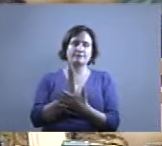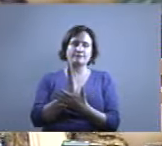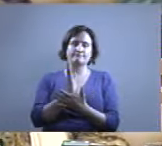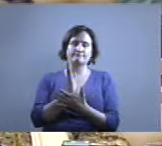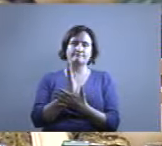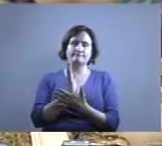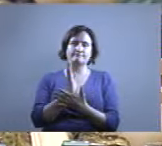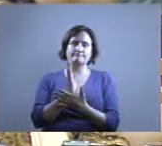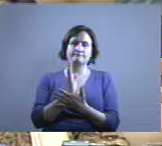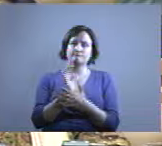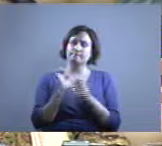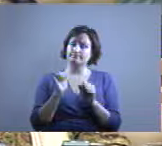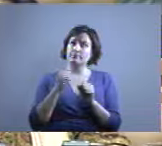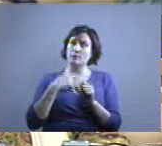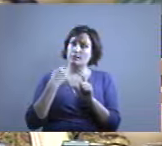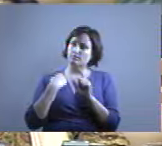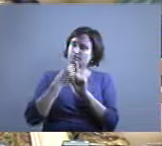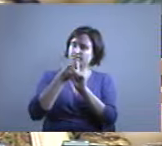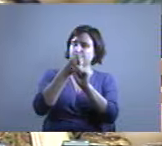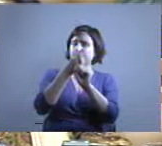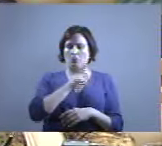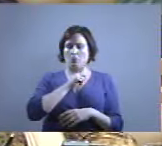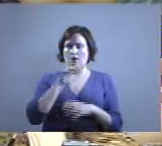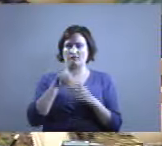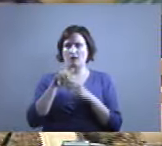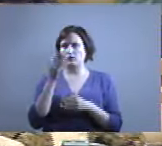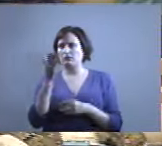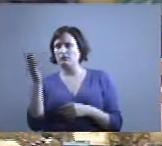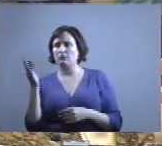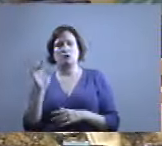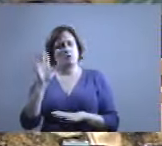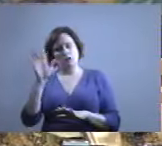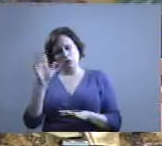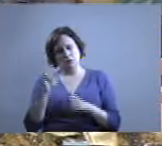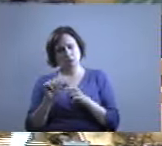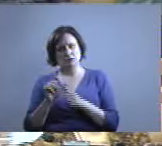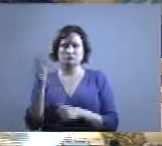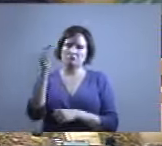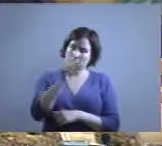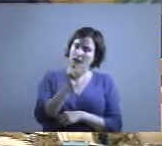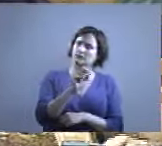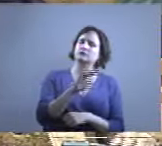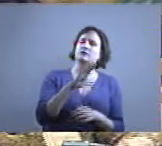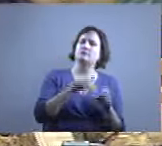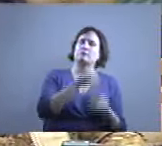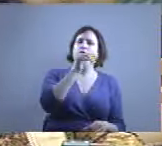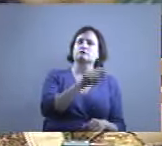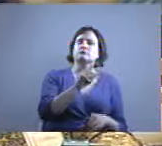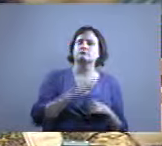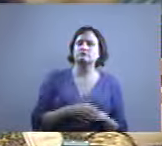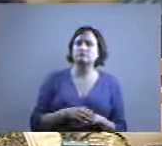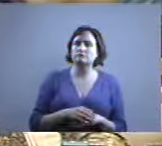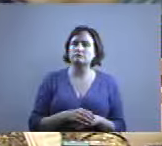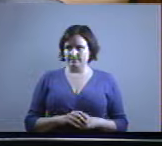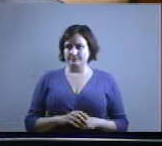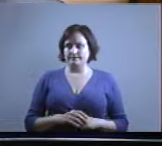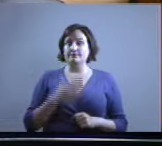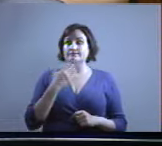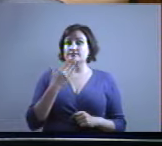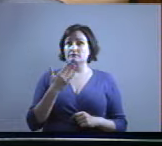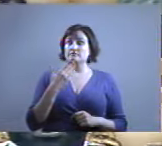for and certainly will continue to defeating backwardness and a change into the past. Thank you.